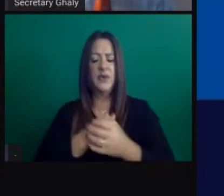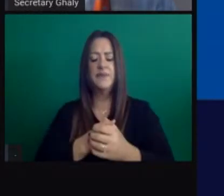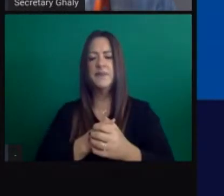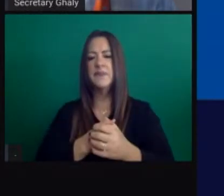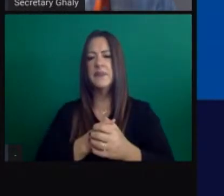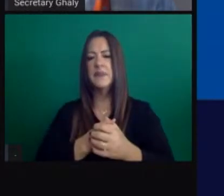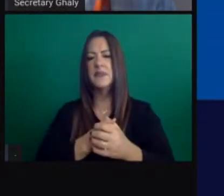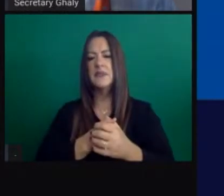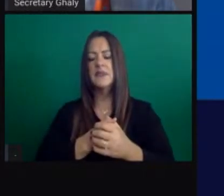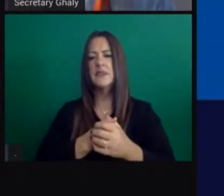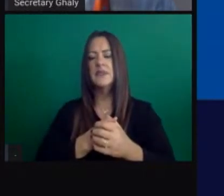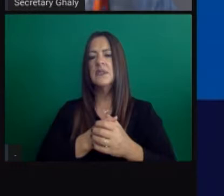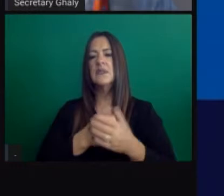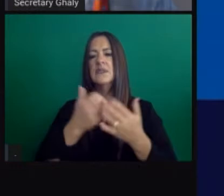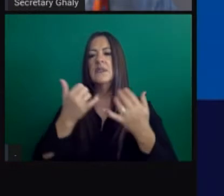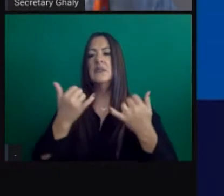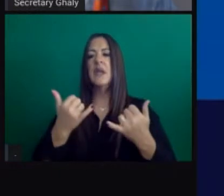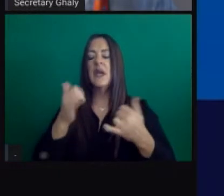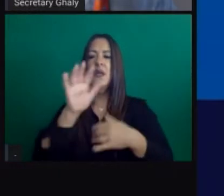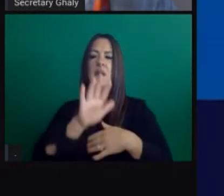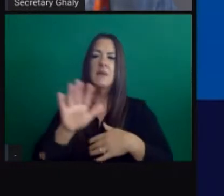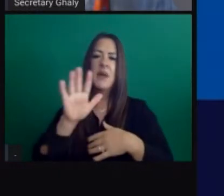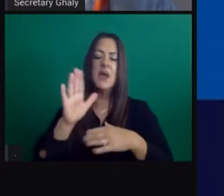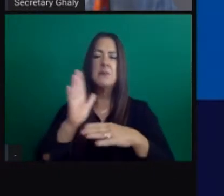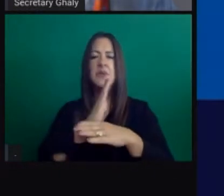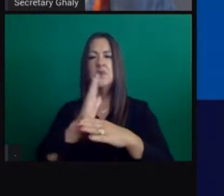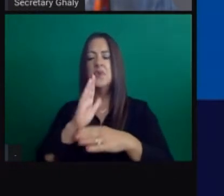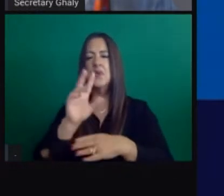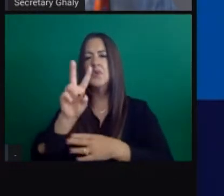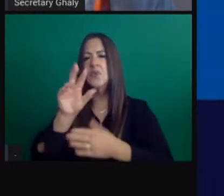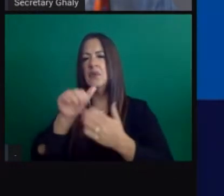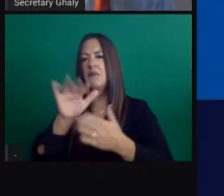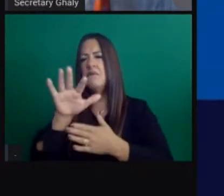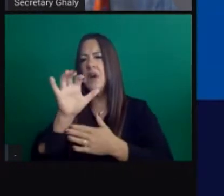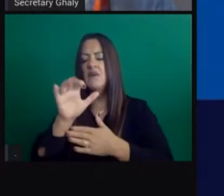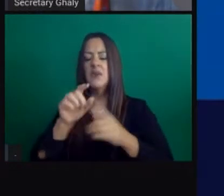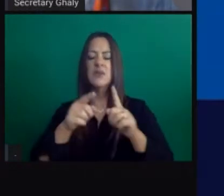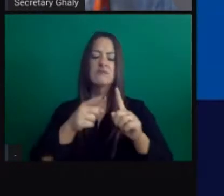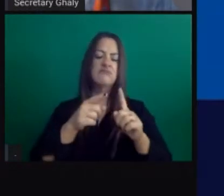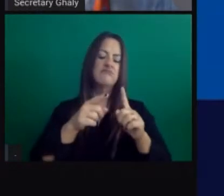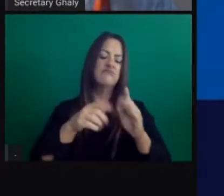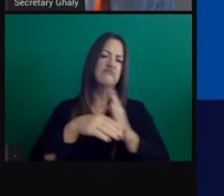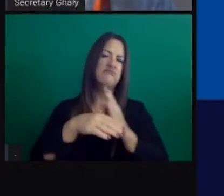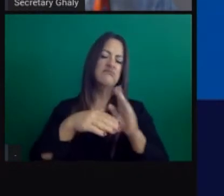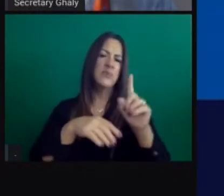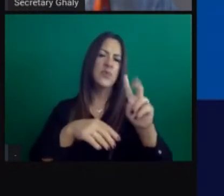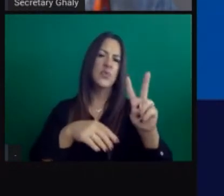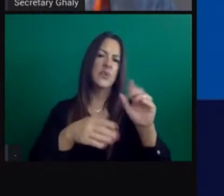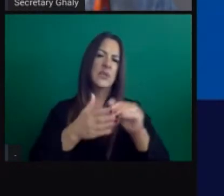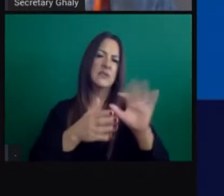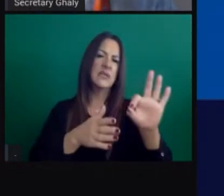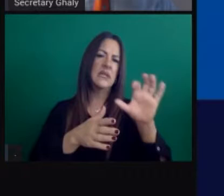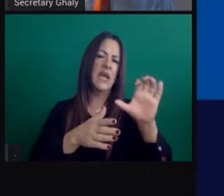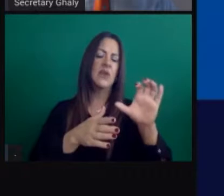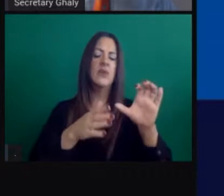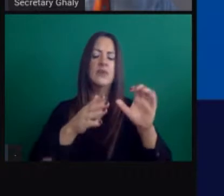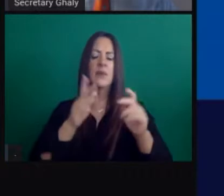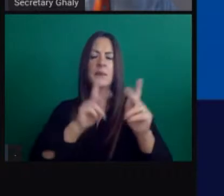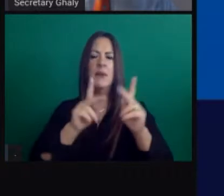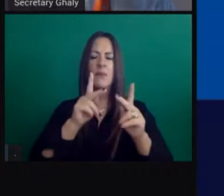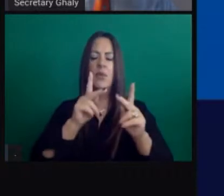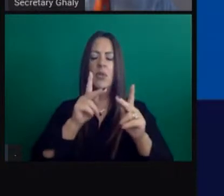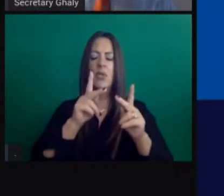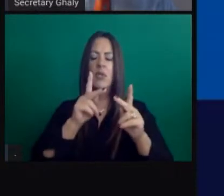to high 2,000s, so anywhere between 2,500 and 2,900 on a given day, which is quite a